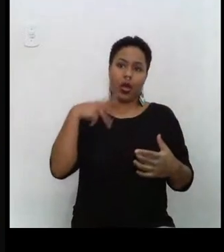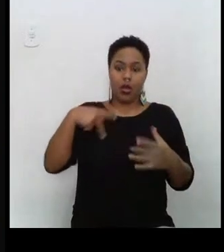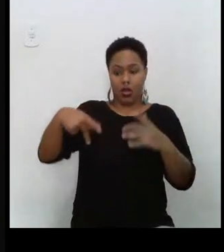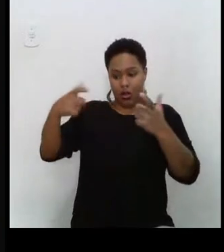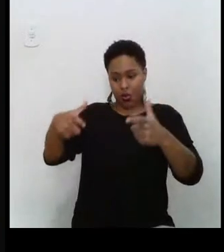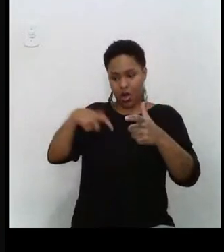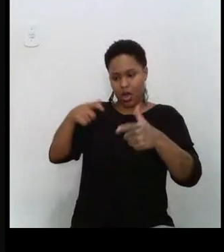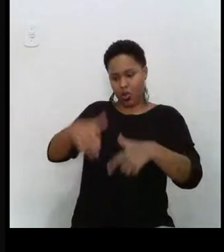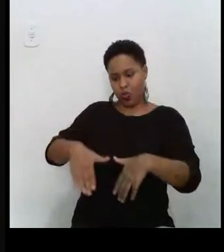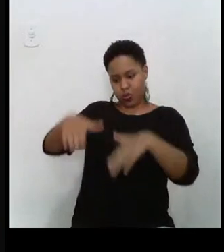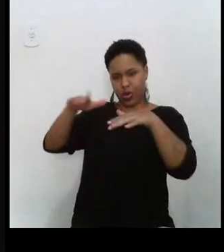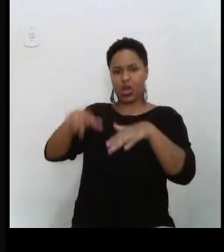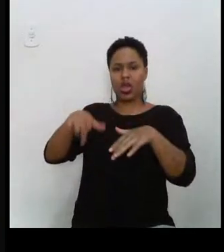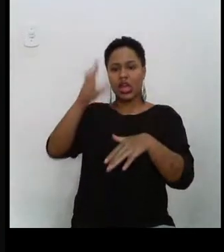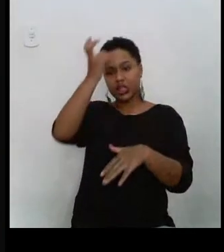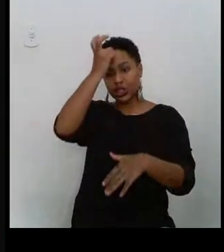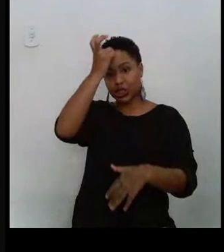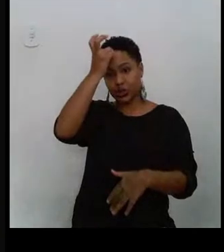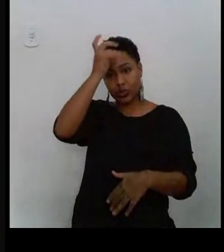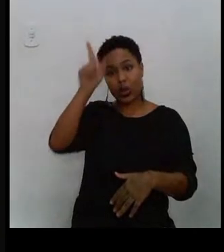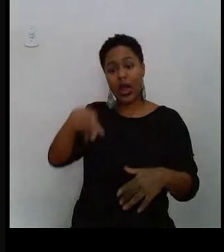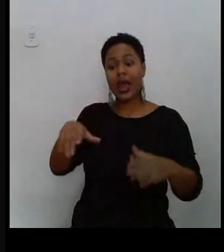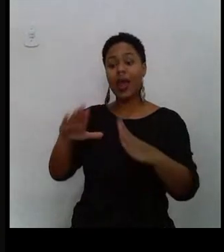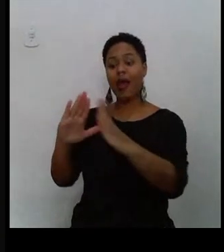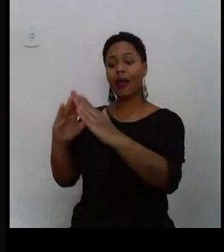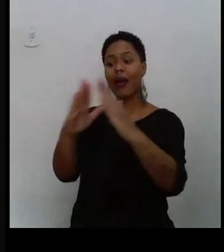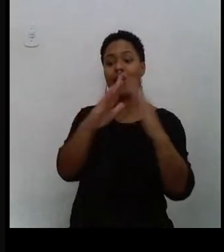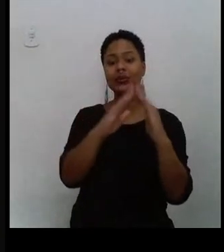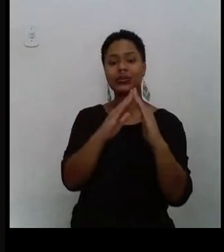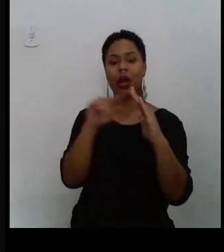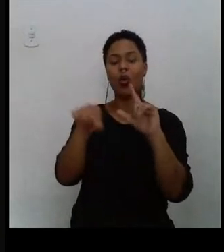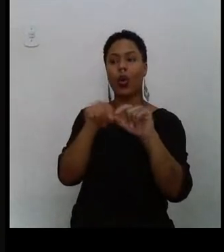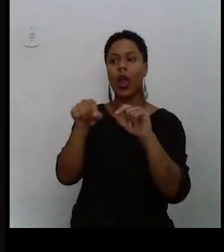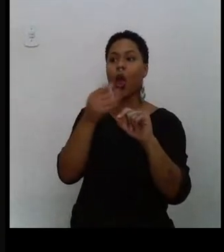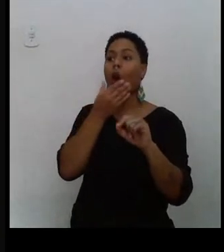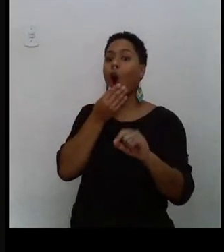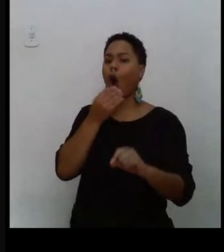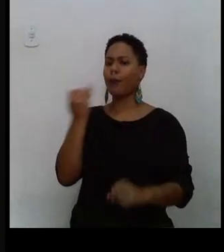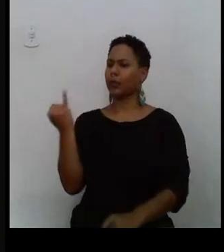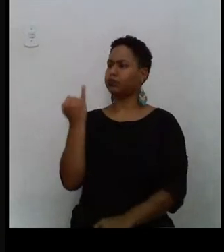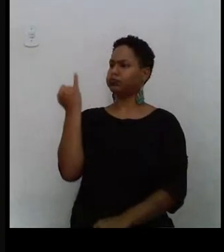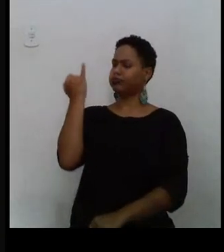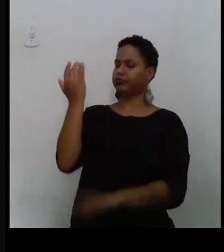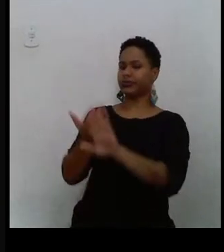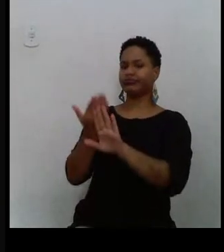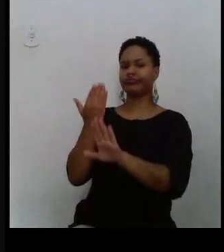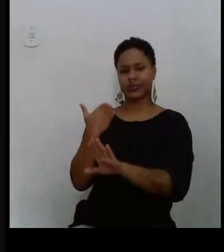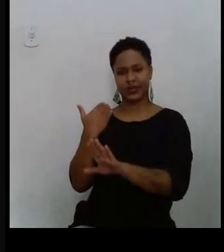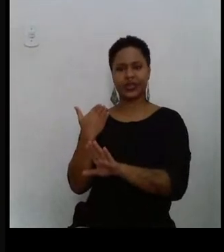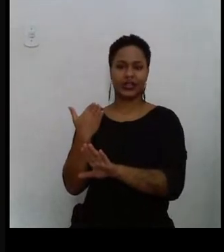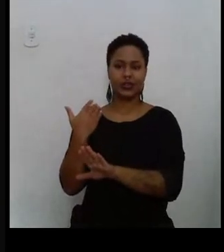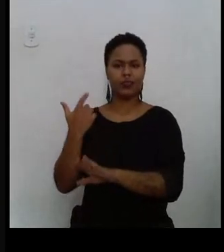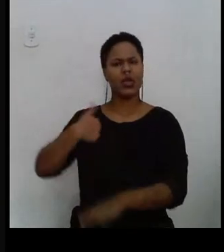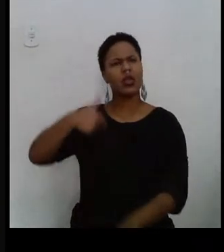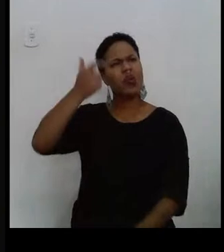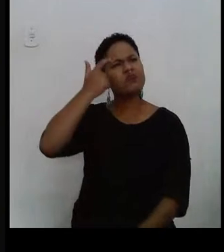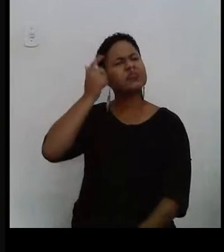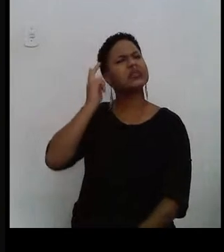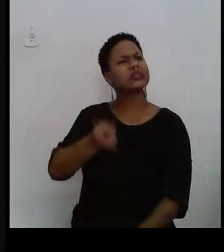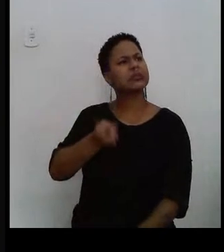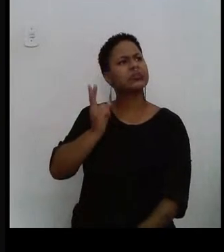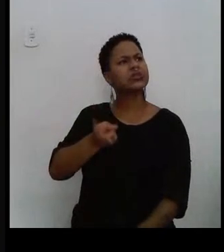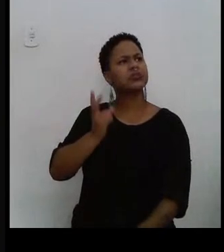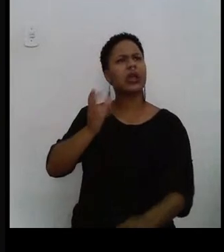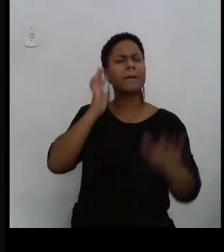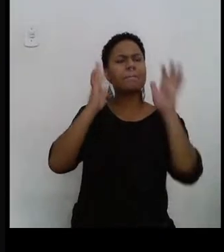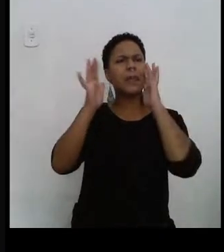for Anderson os óleos essenciais os óleos Belo Horizonte intervalos daciolismo The Queen